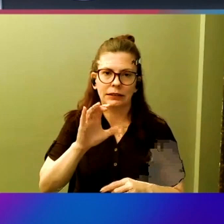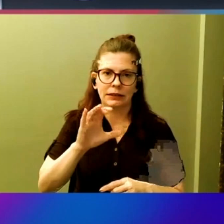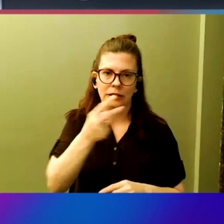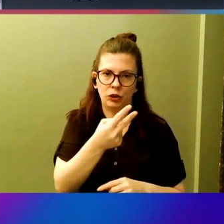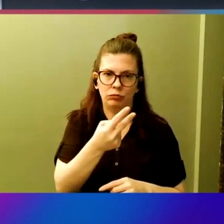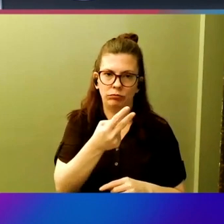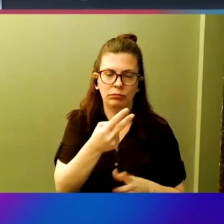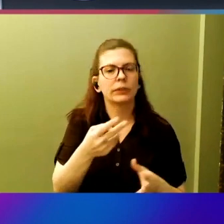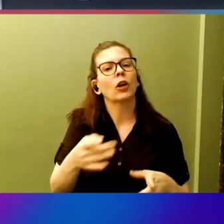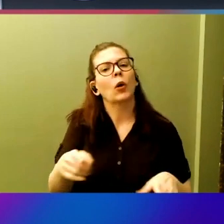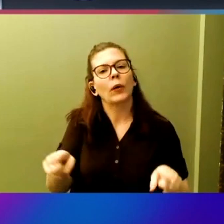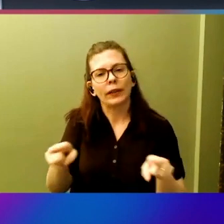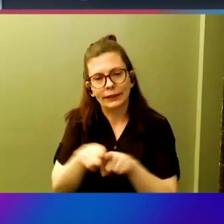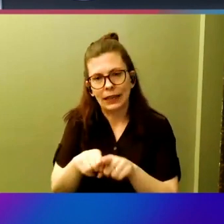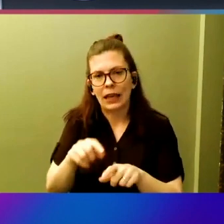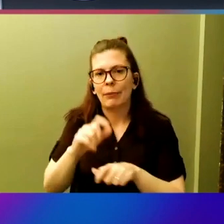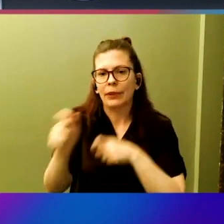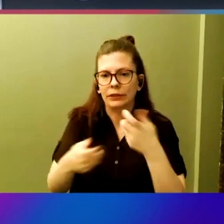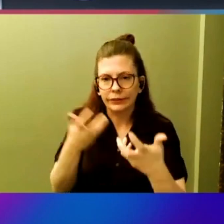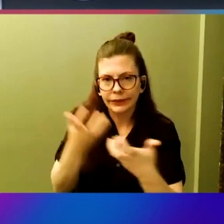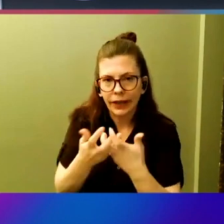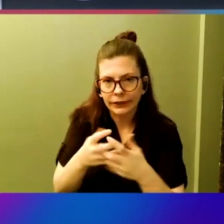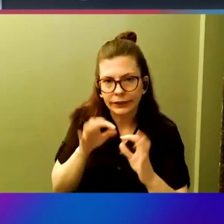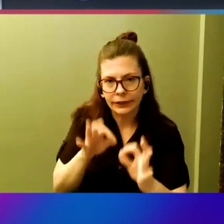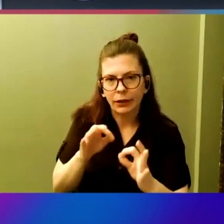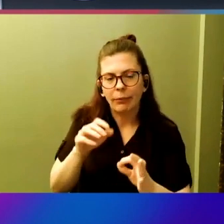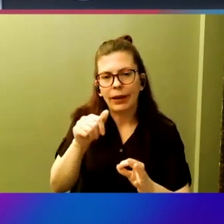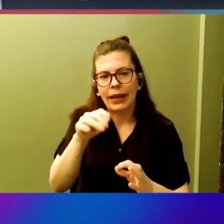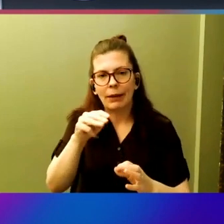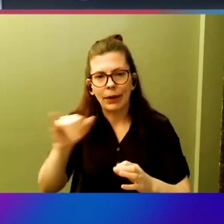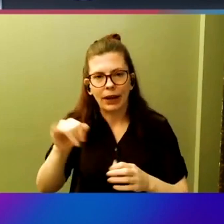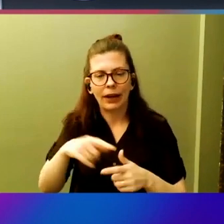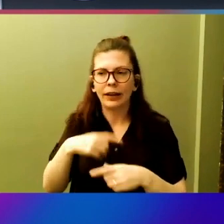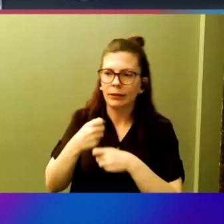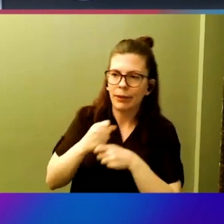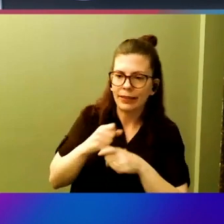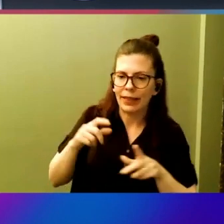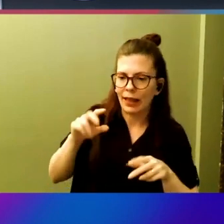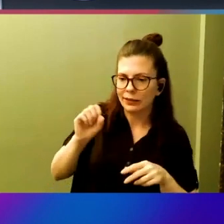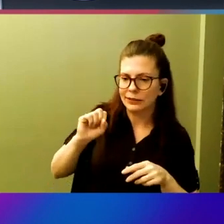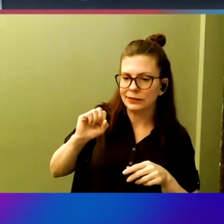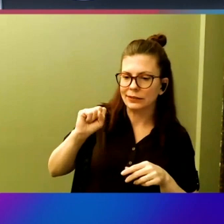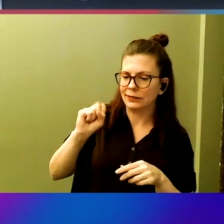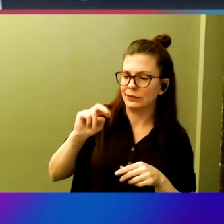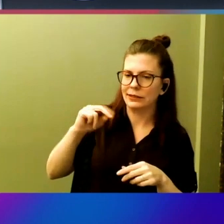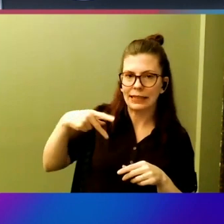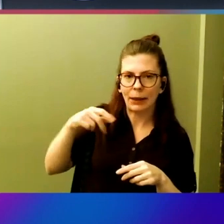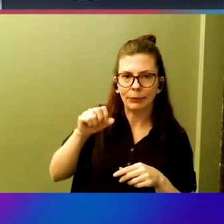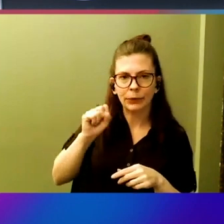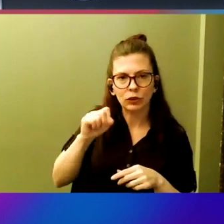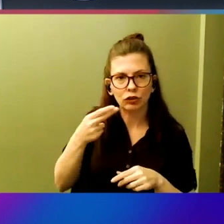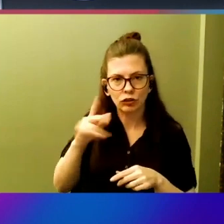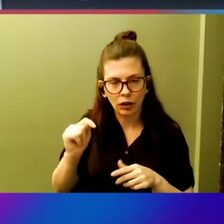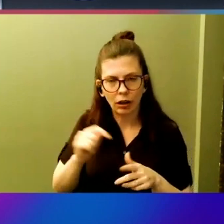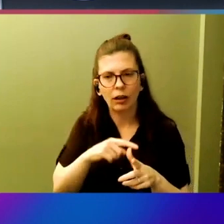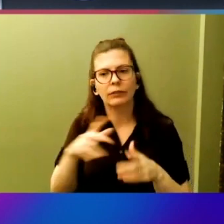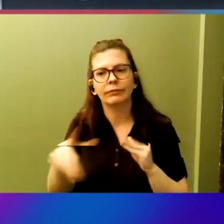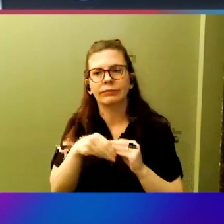custom AMIs, creating snapshots of running instances, being able to have security groups, as I mentioned